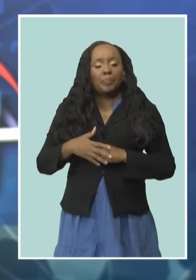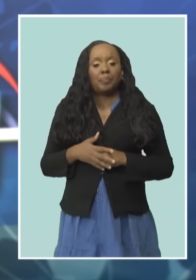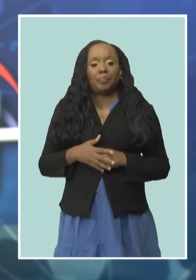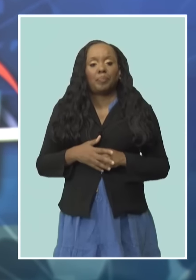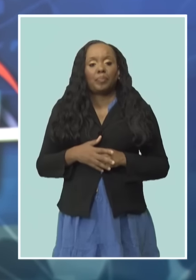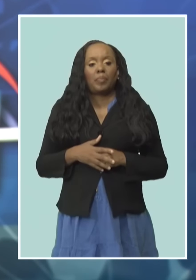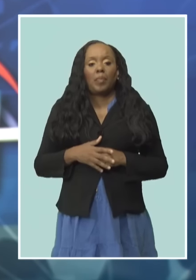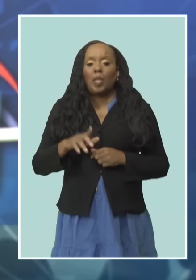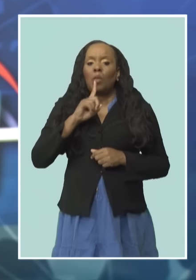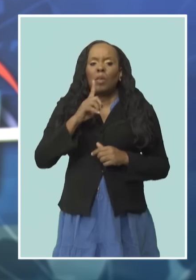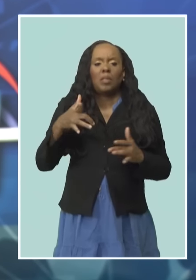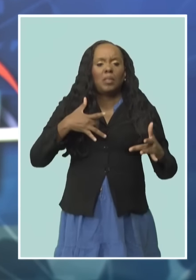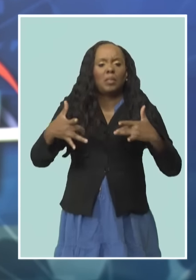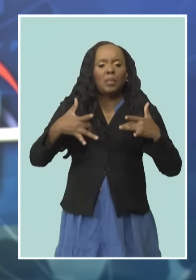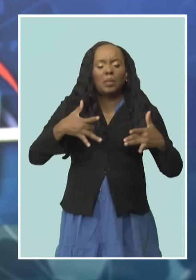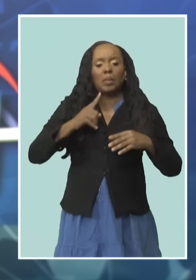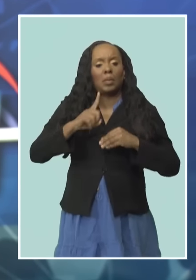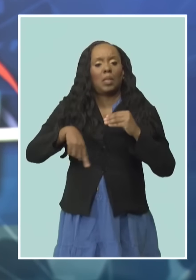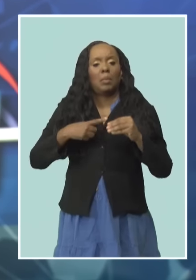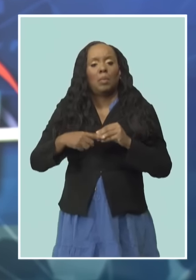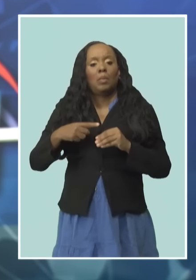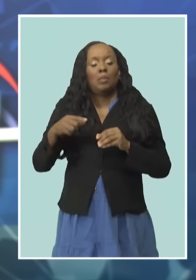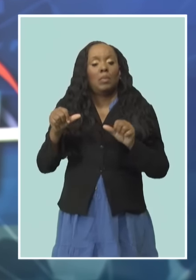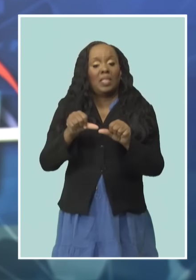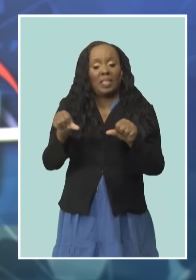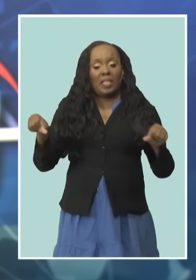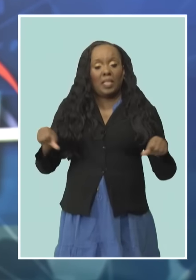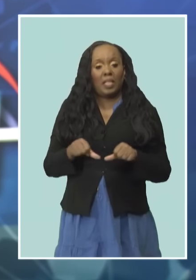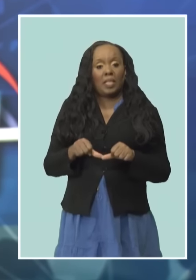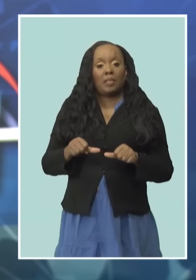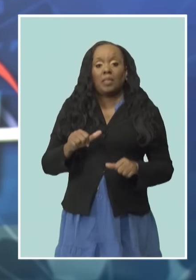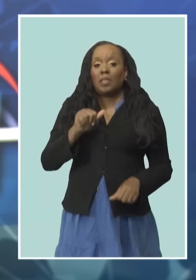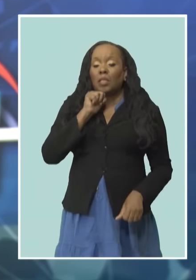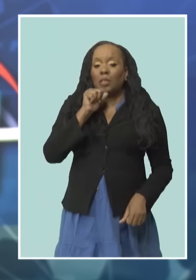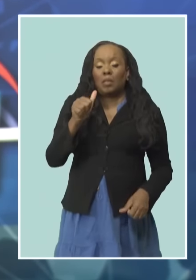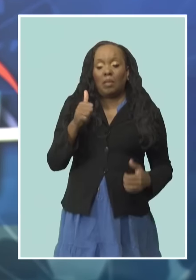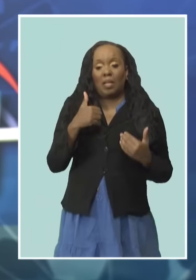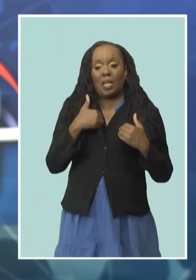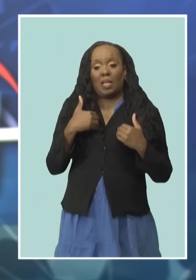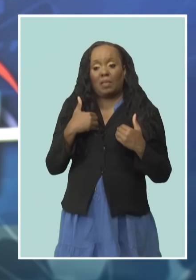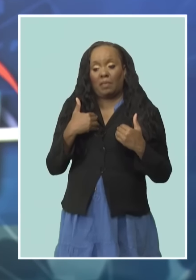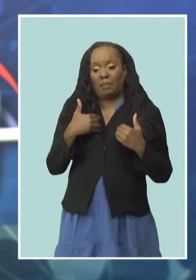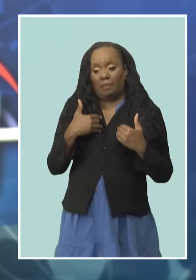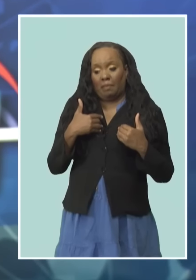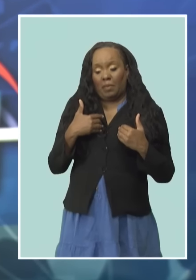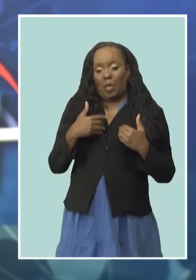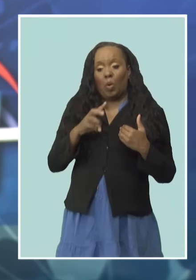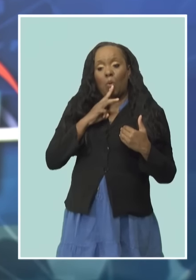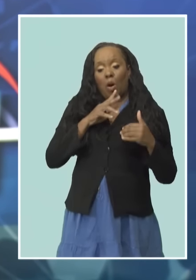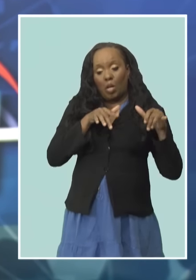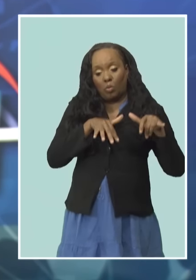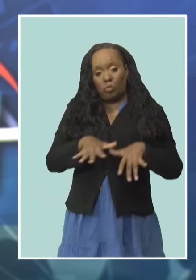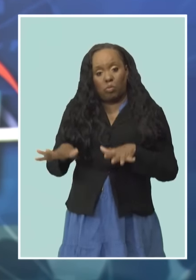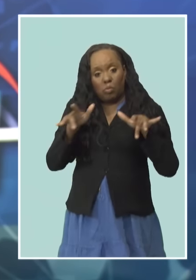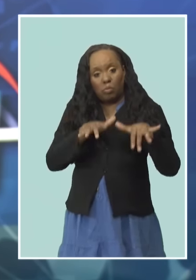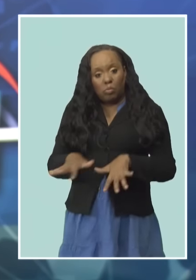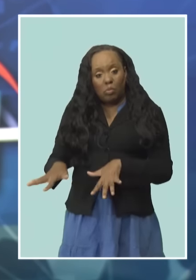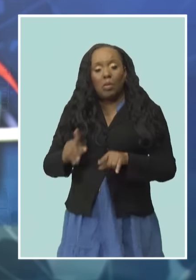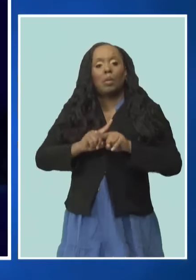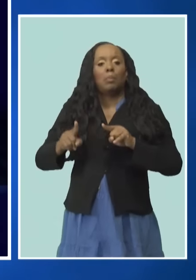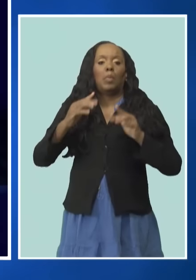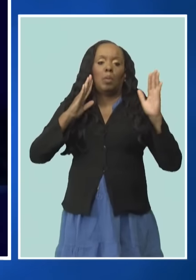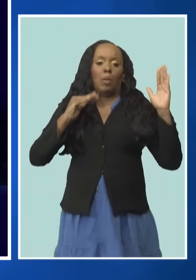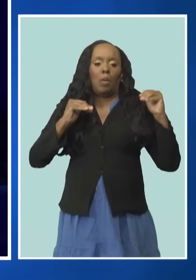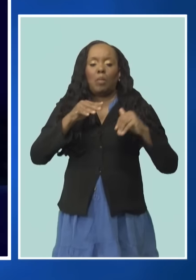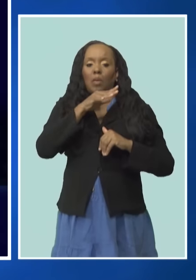he's more concerned about the non-irrigated areas, but he's hopeful that the weather will work in the favor of the farmers.